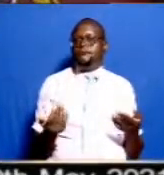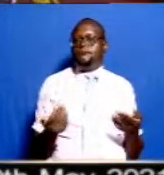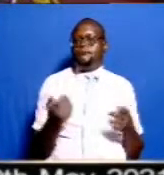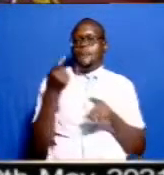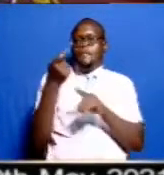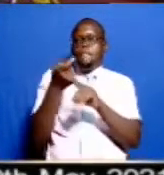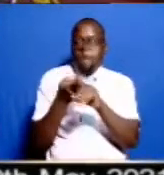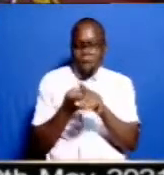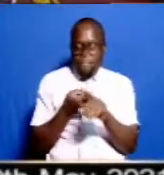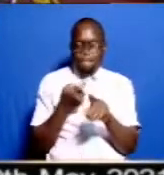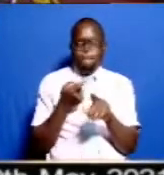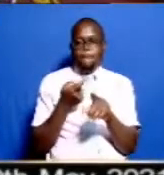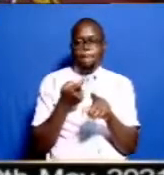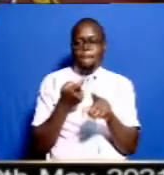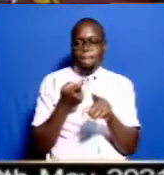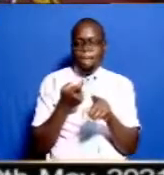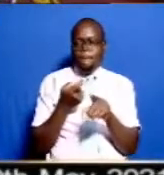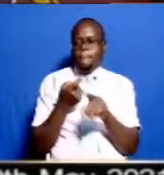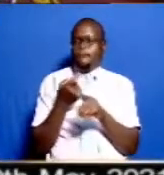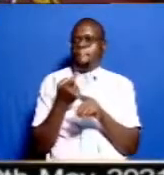from